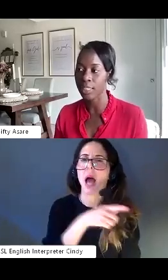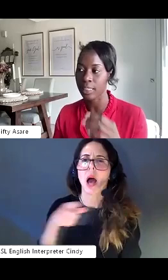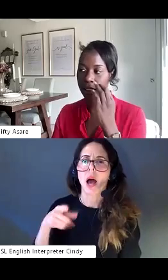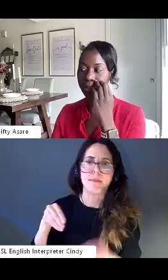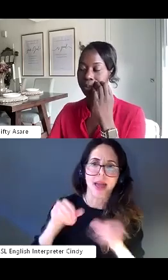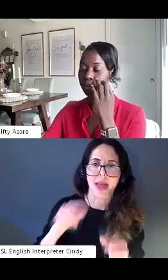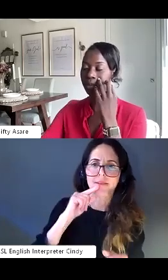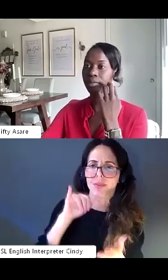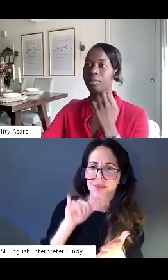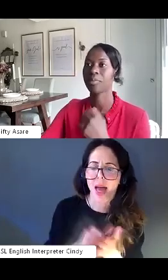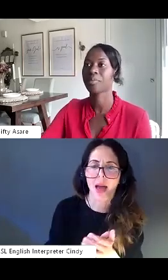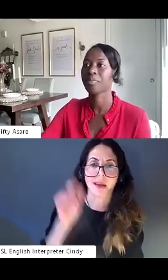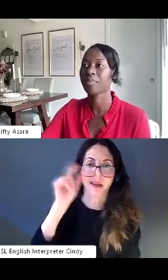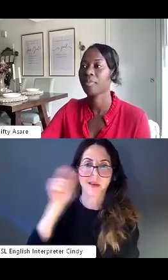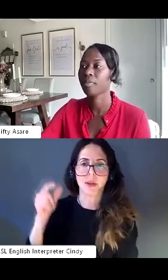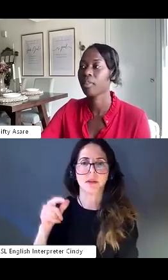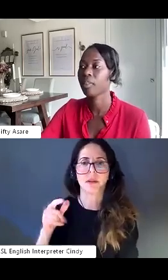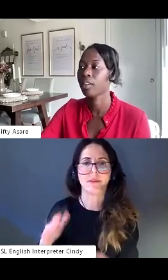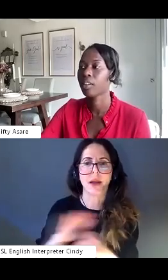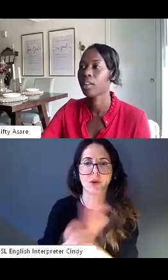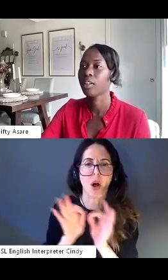governmental costs.